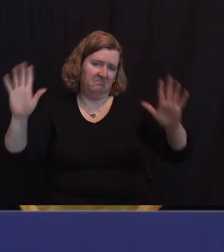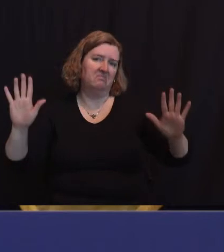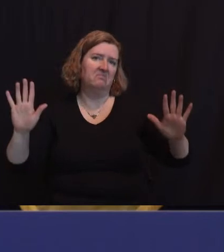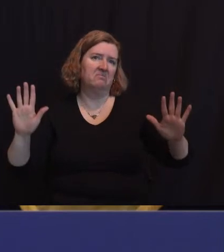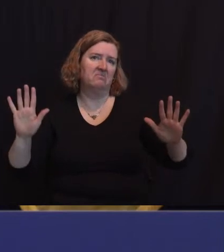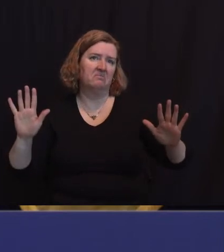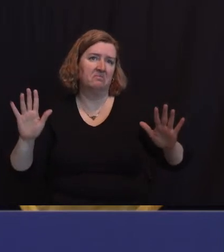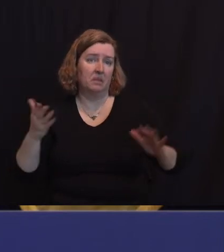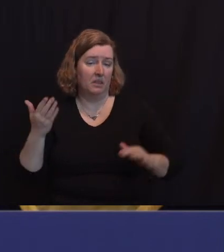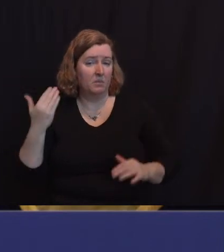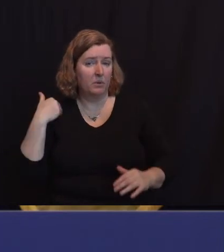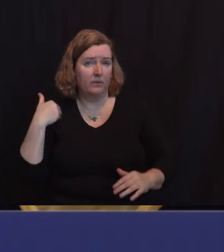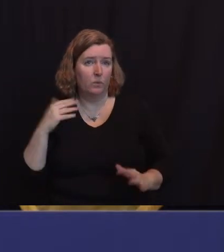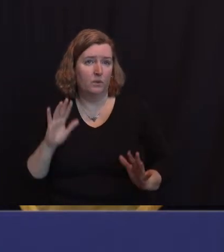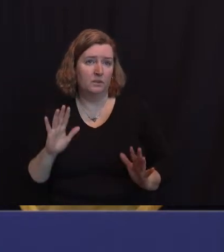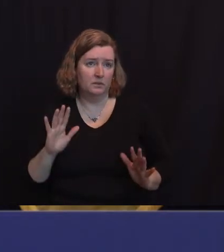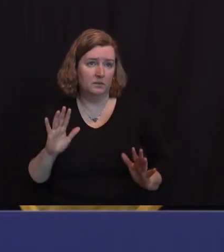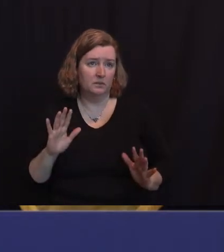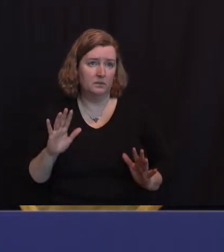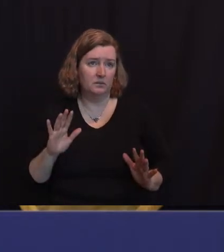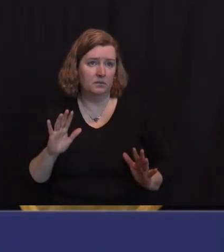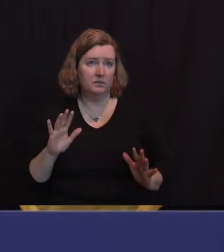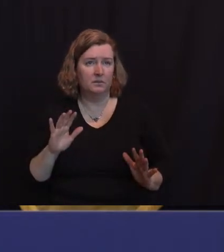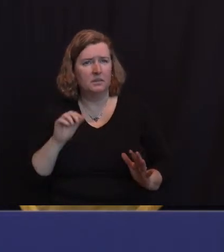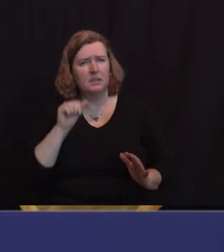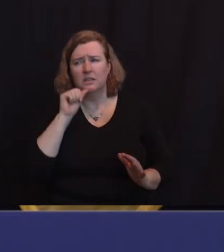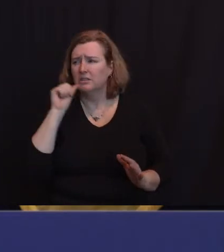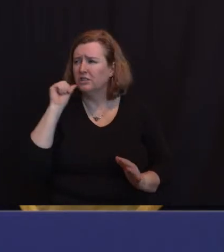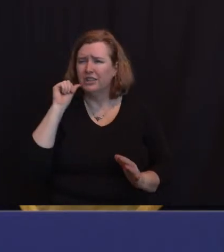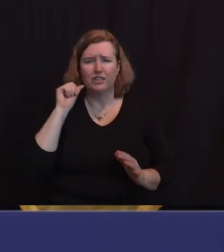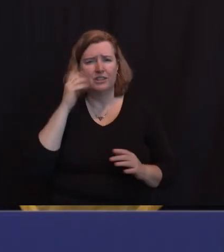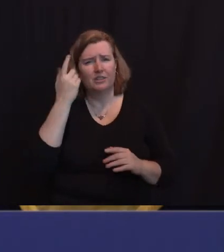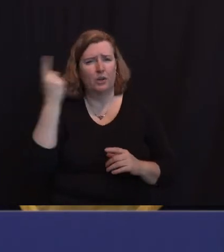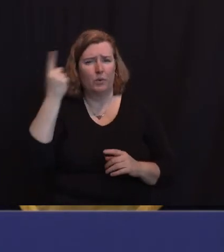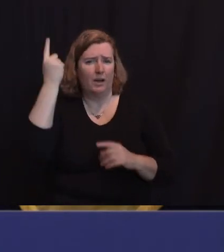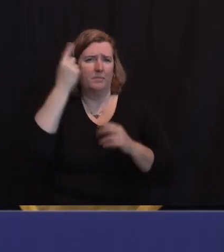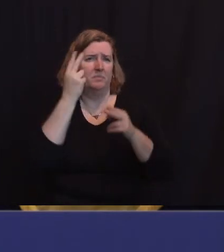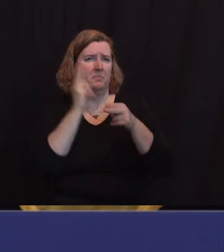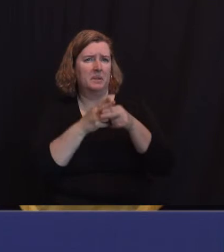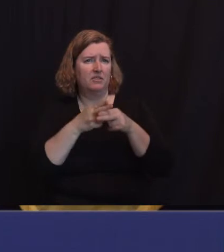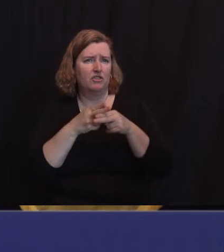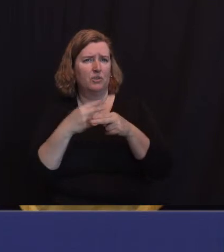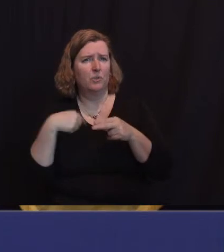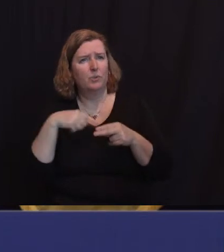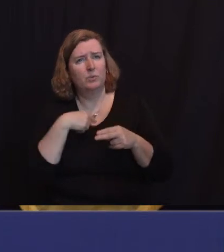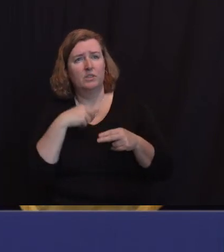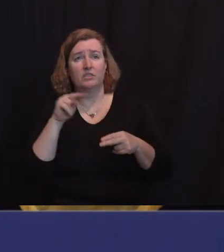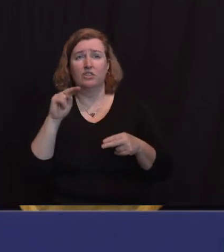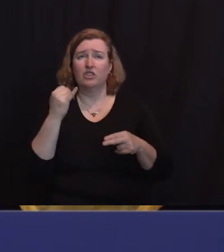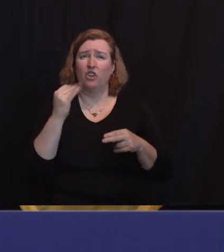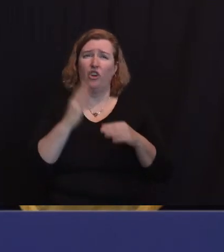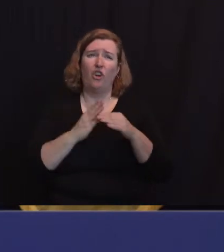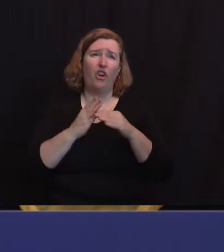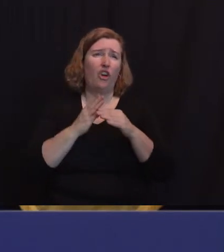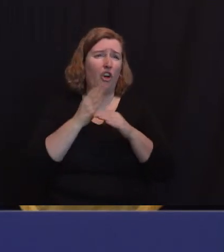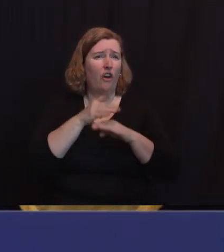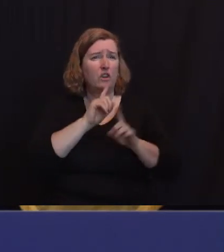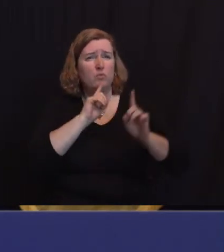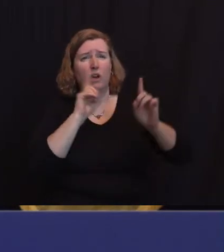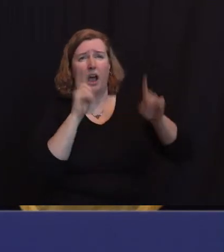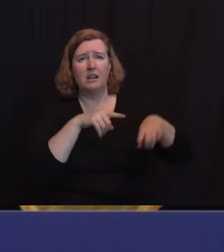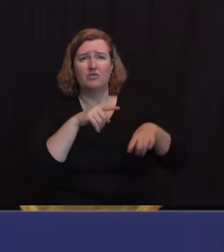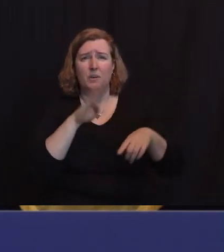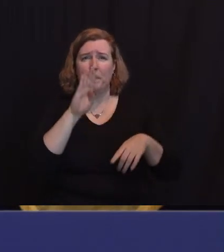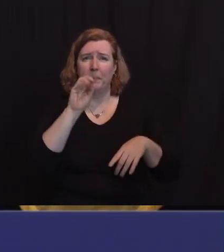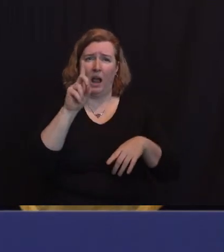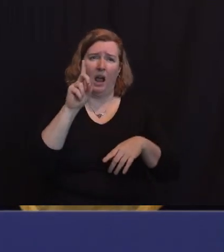I noticed somebody yesterday said to say that we overreacted or something was the epic understatement